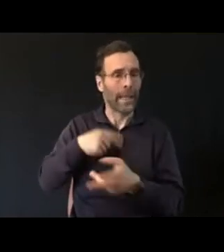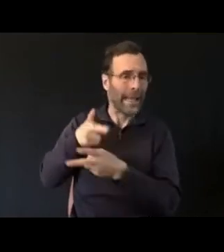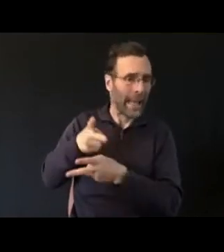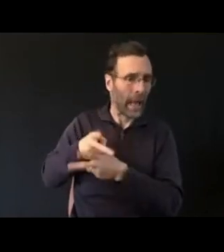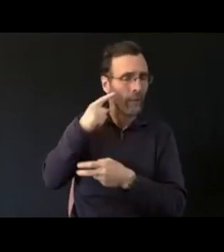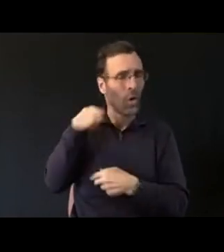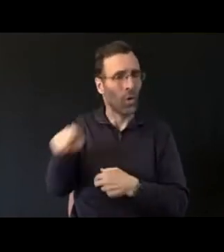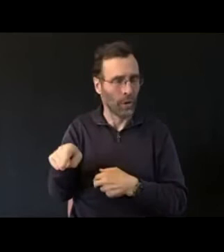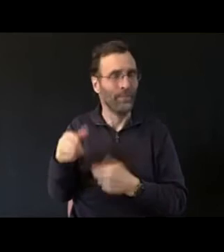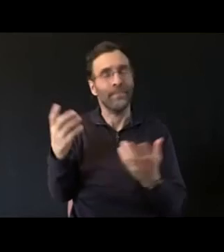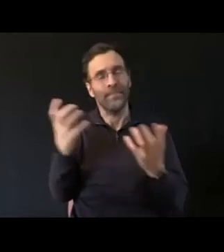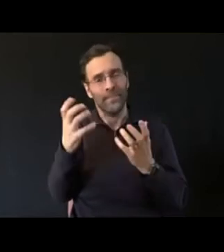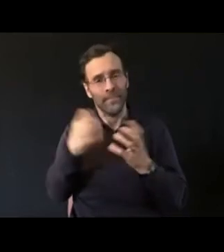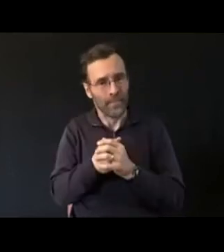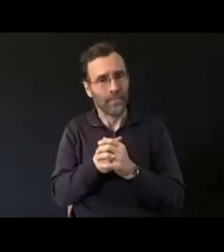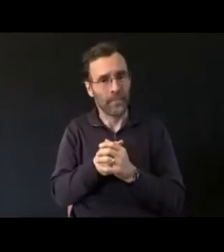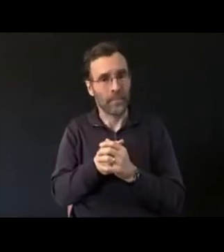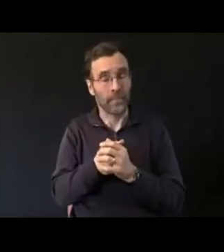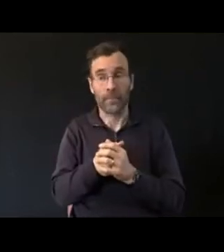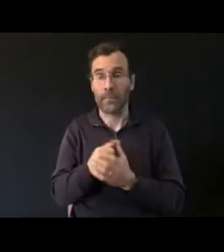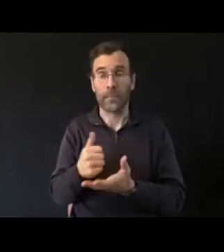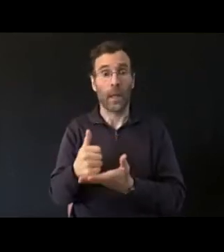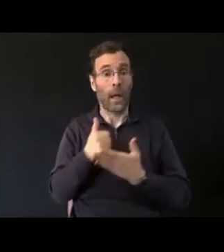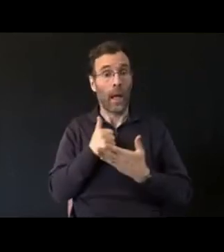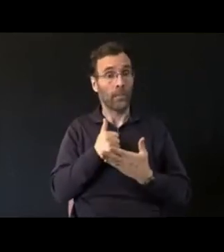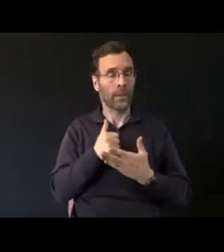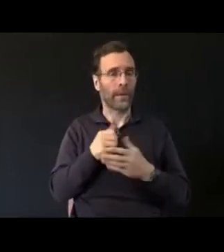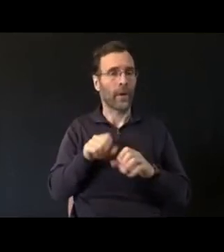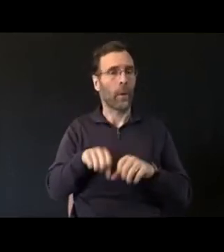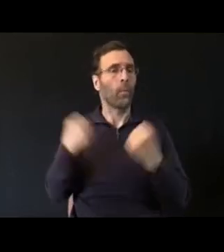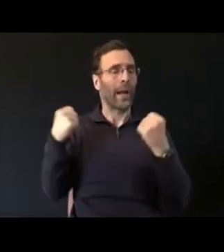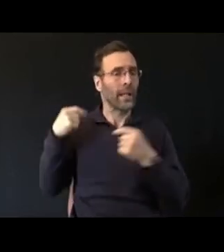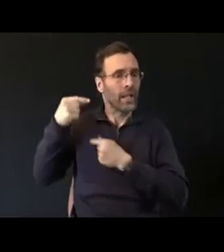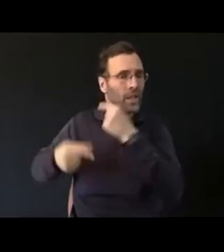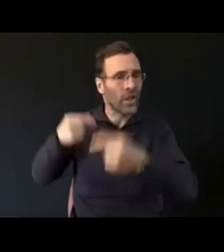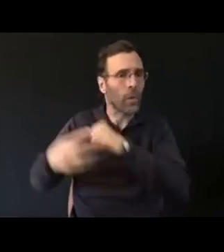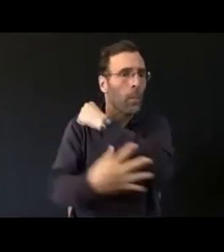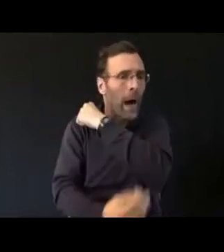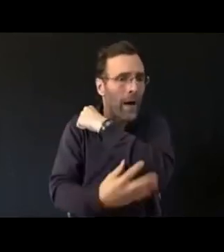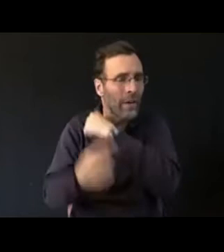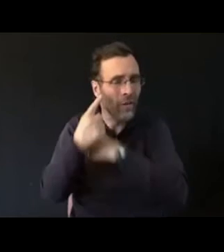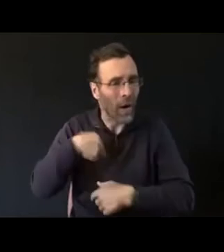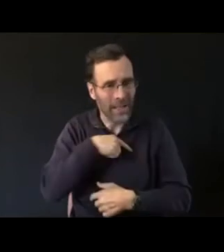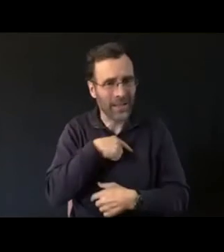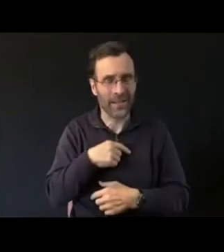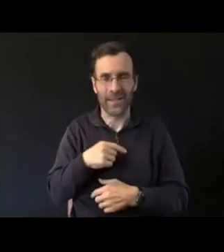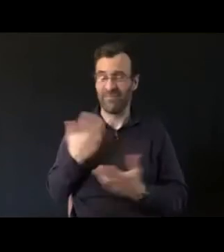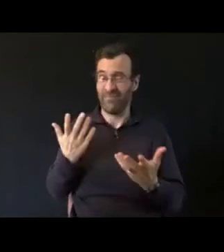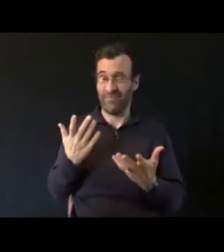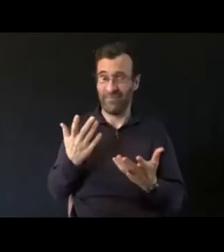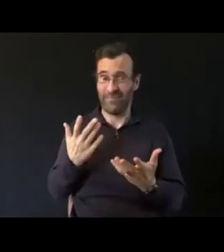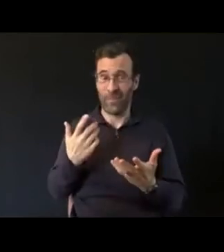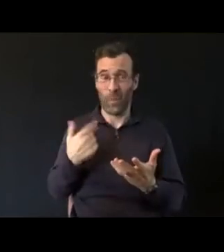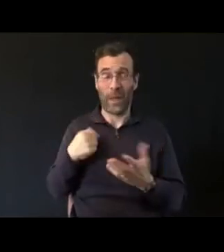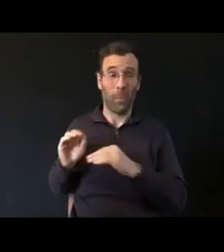her. And it really helped to sort of break that generational poverty for us, right? Because we came from